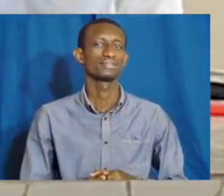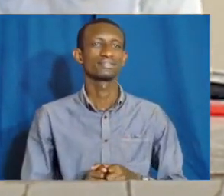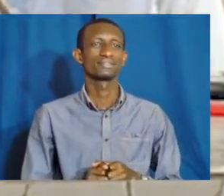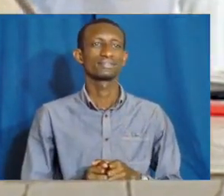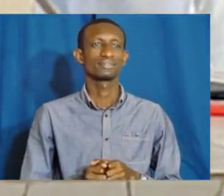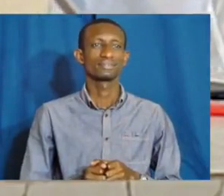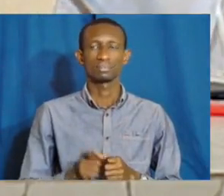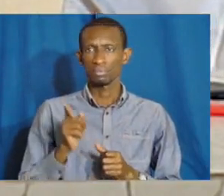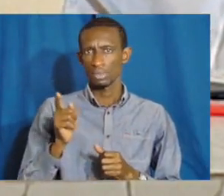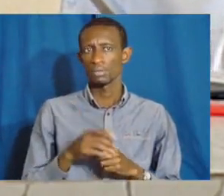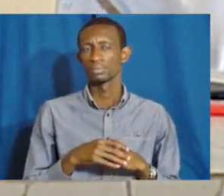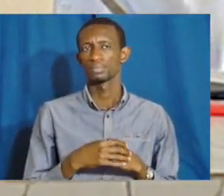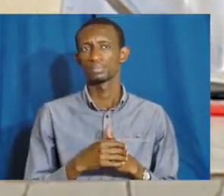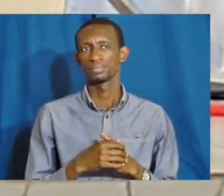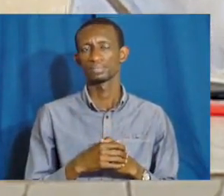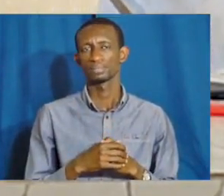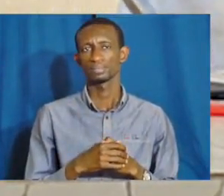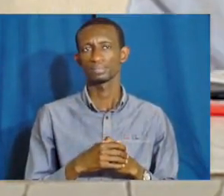Solution.